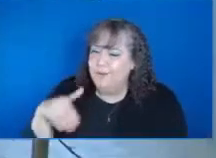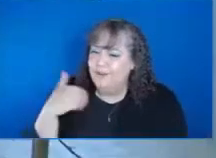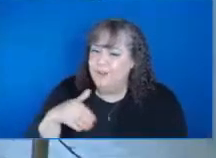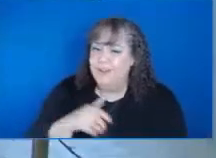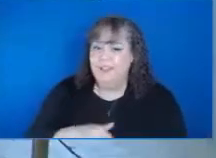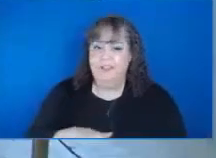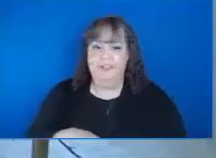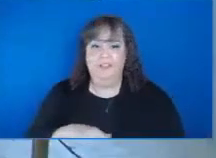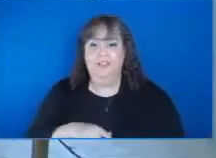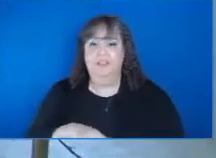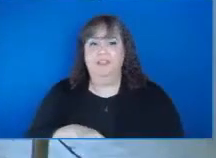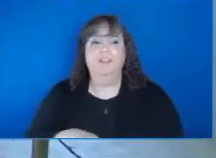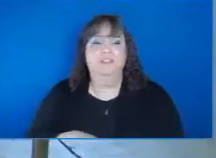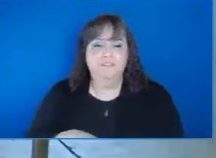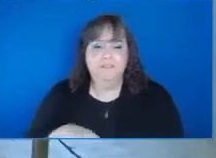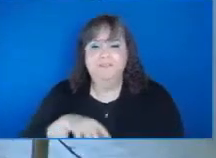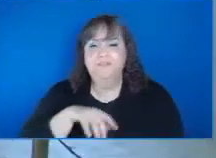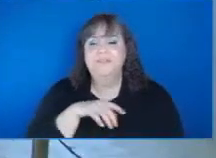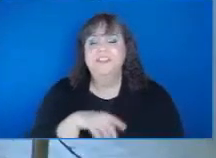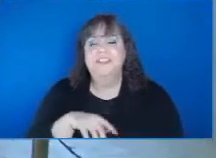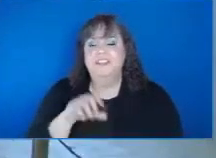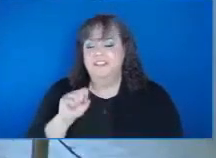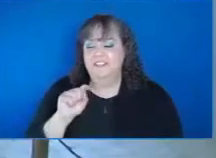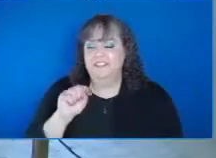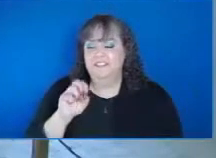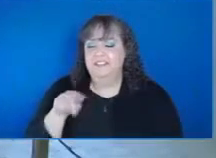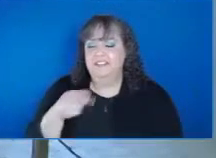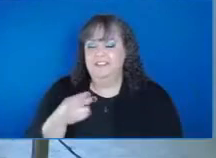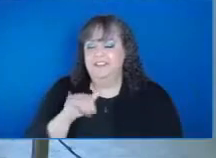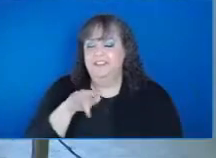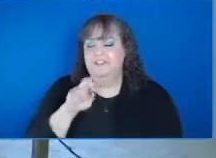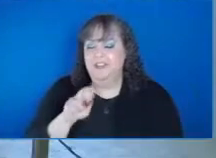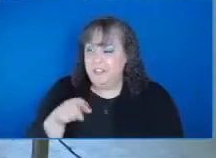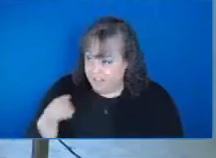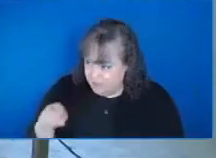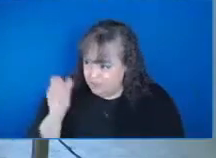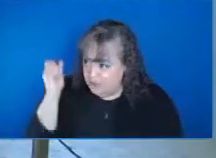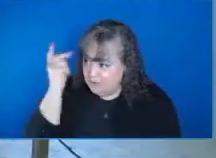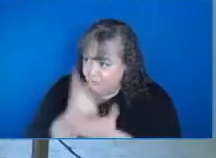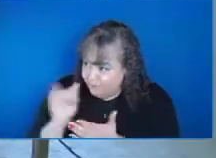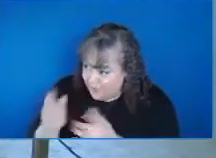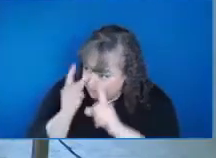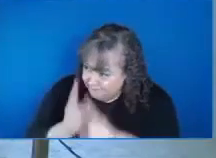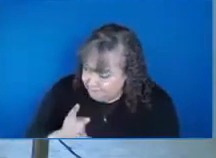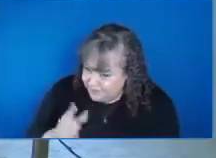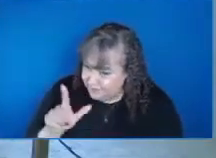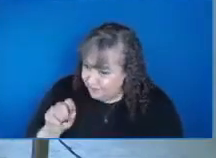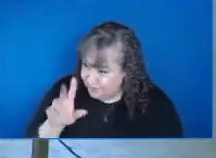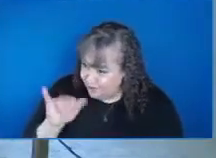green light this thing? Or do we have you to thank for this mission, Lori? Well, I've been paying for this mission, yes.